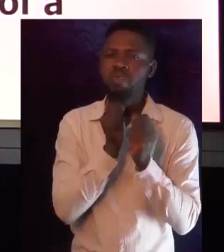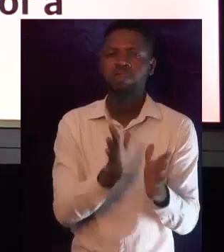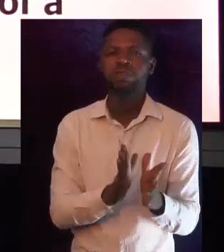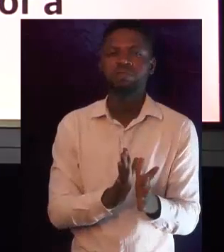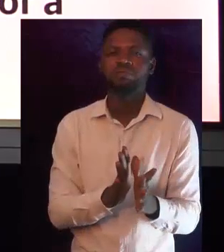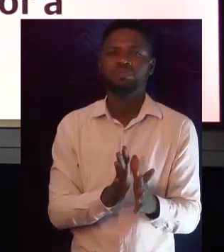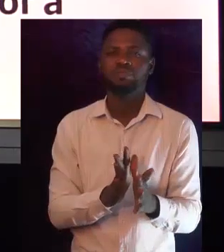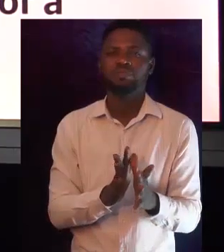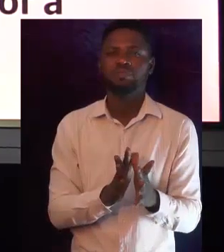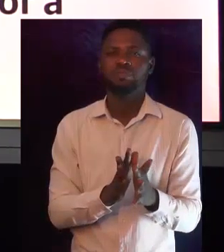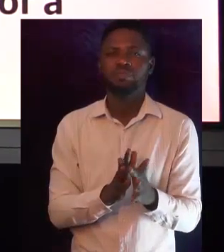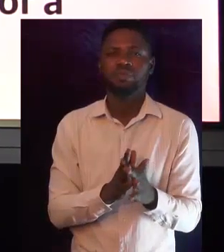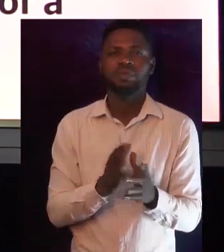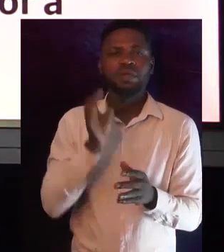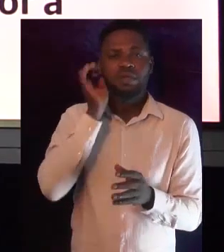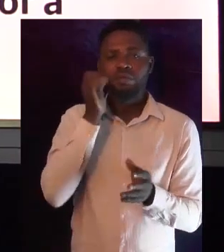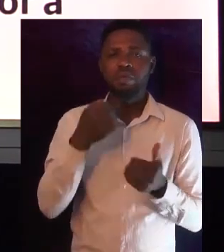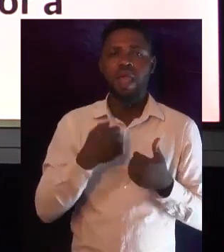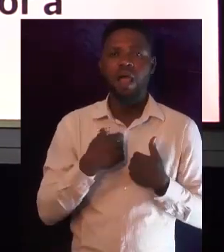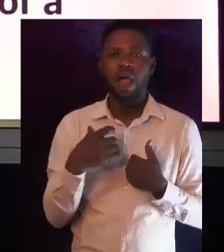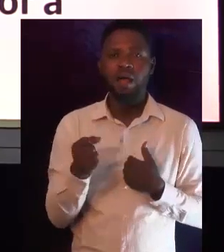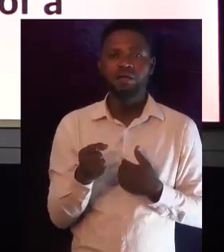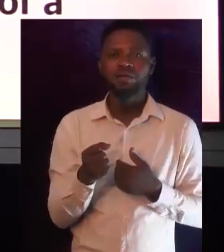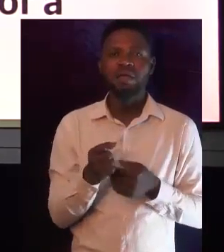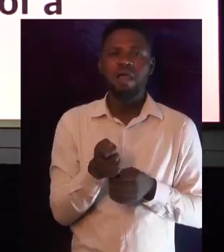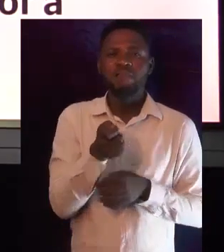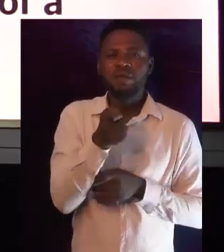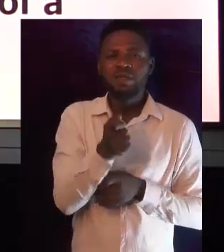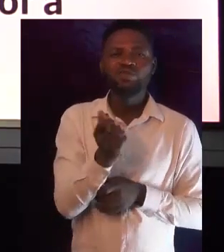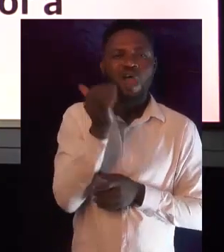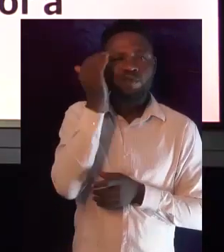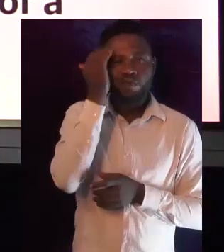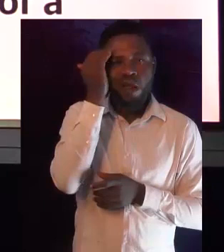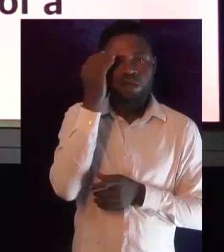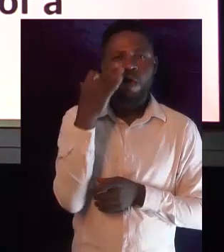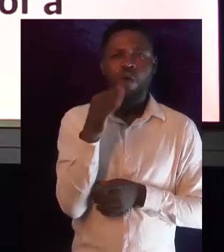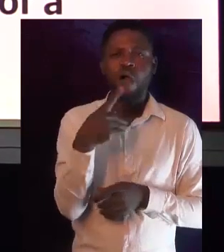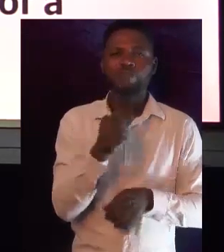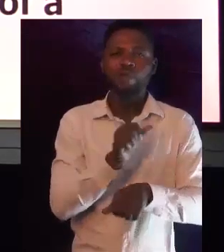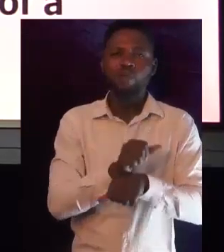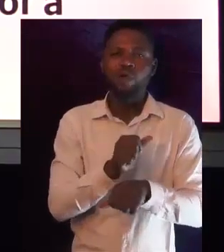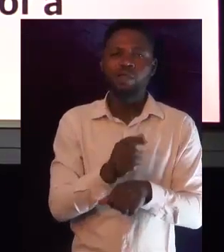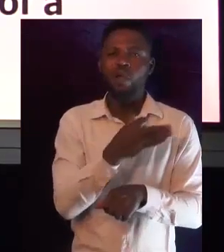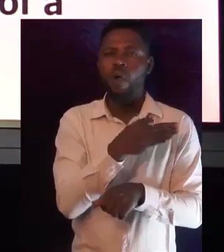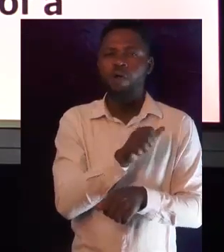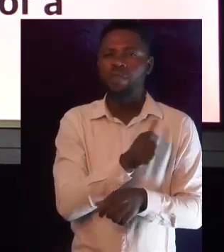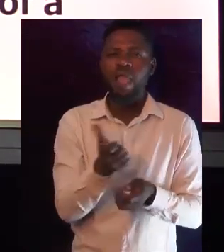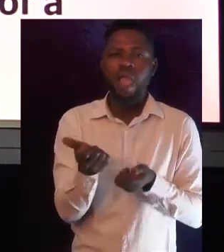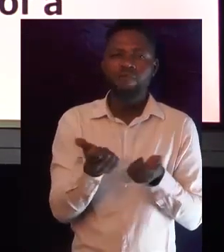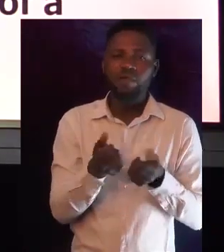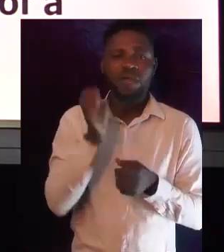almost nothing. He has little knowledge of the workings of a